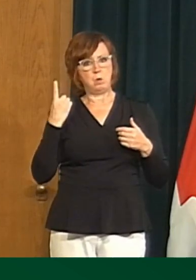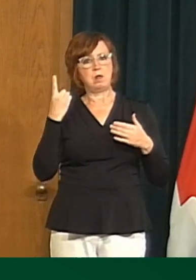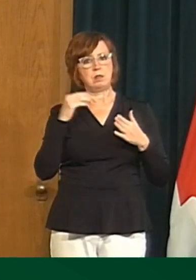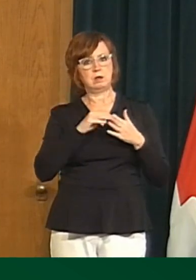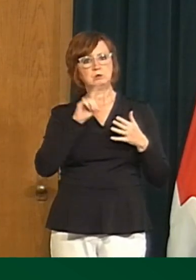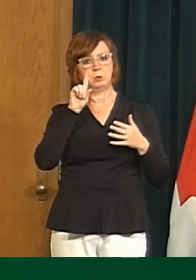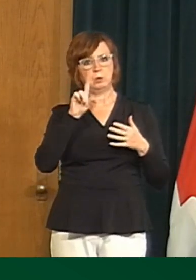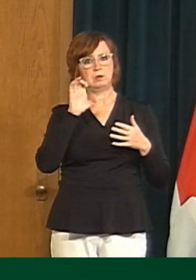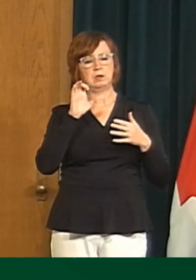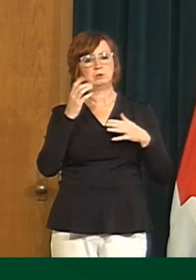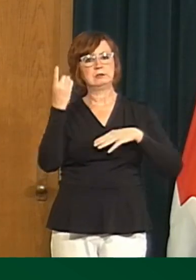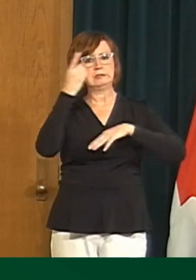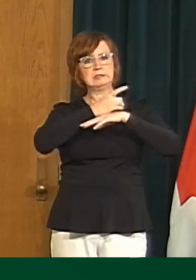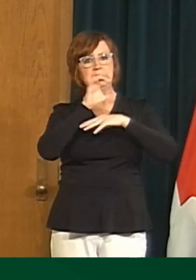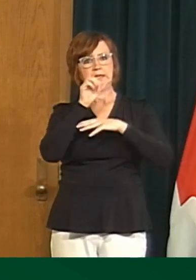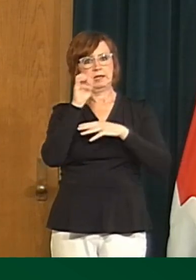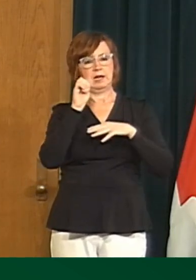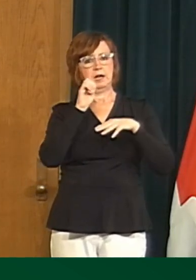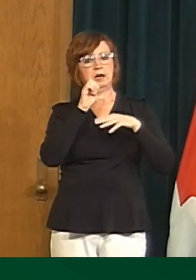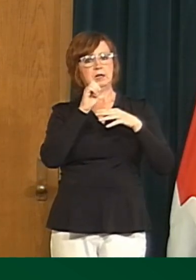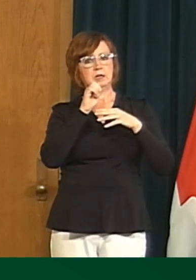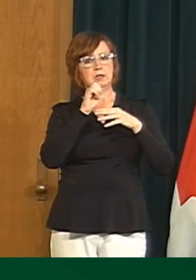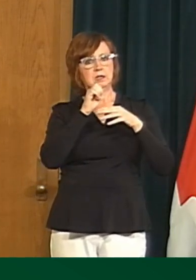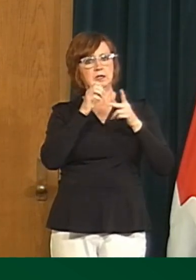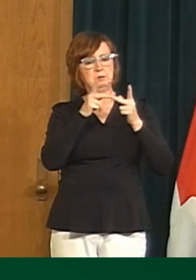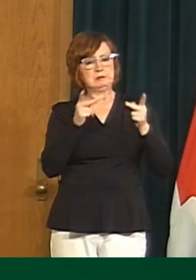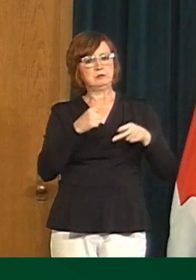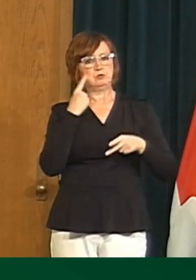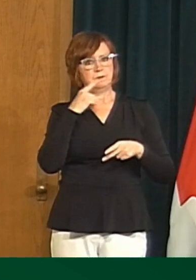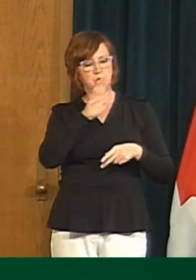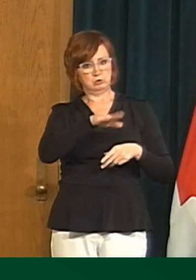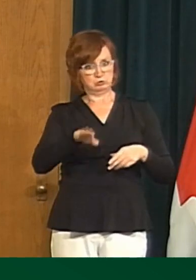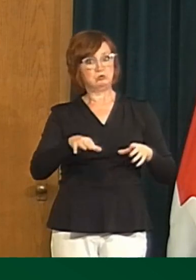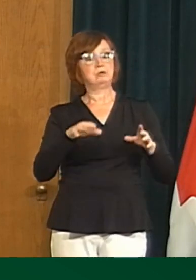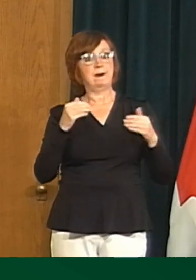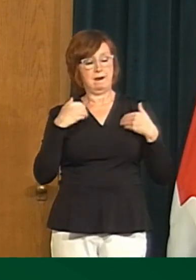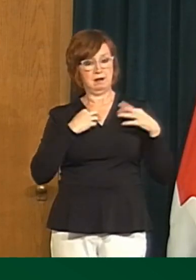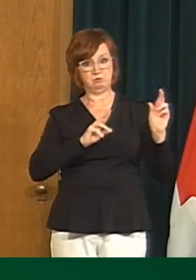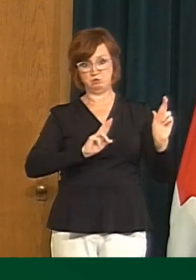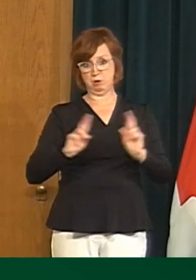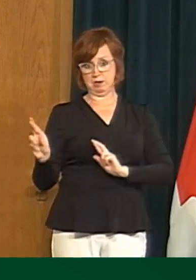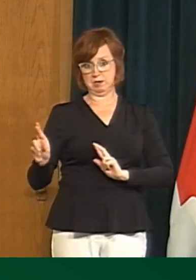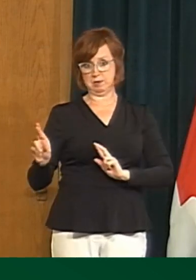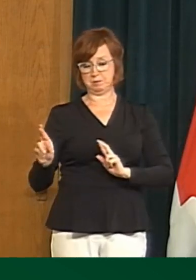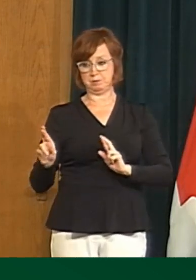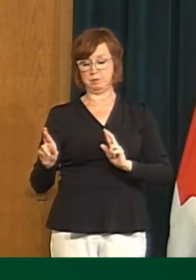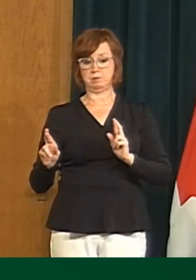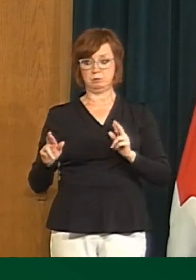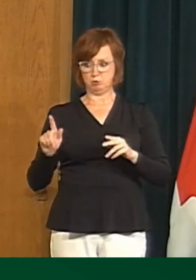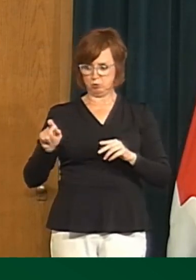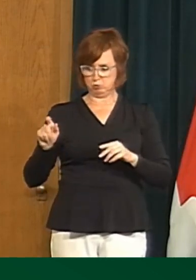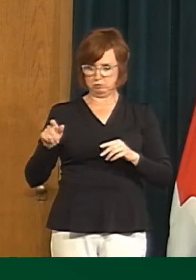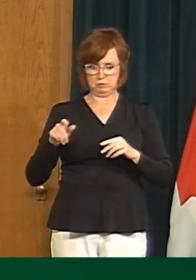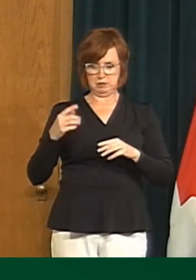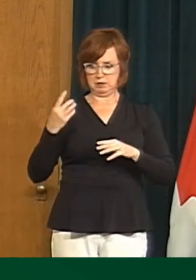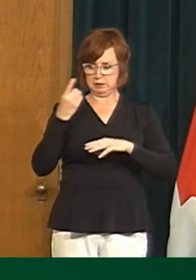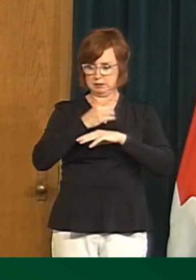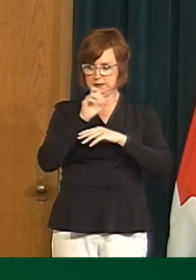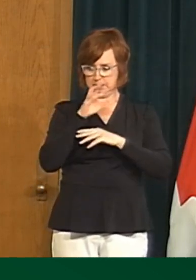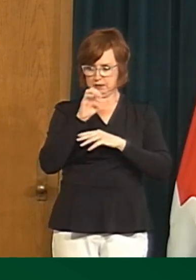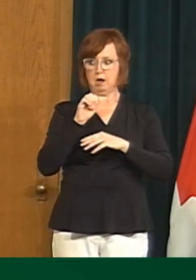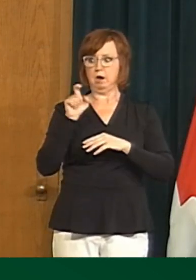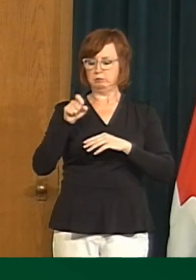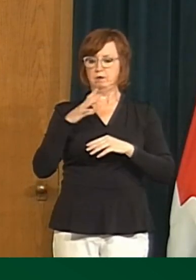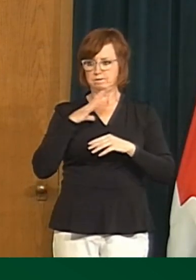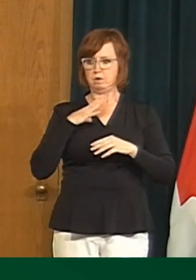childcare places that are open, and people can utilize those for a period of time if they're going back to work and